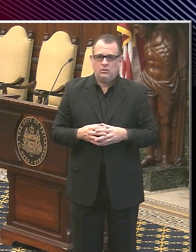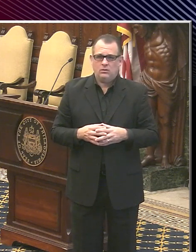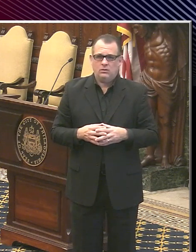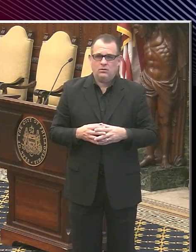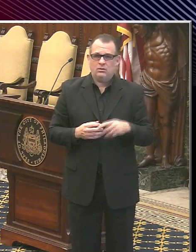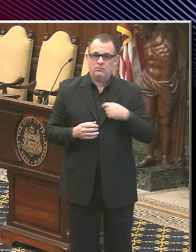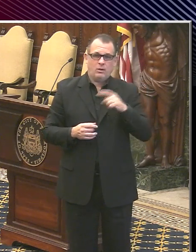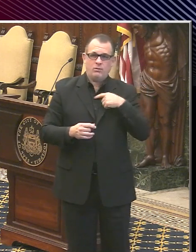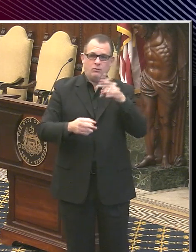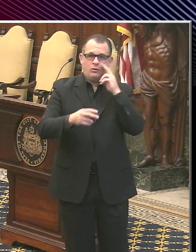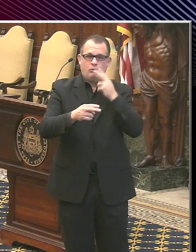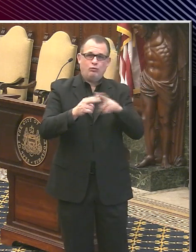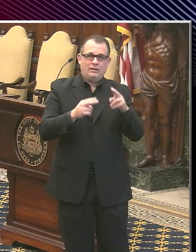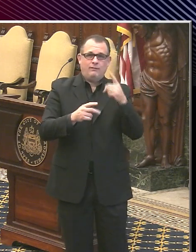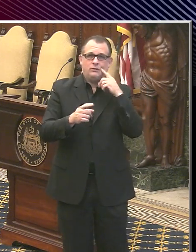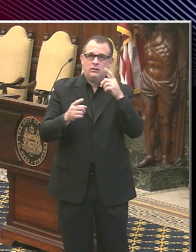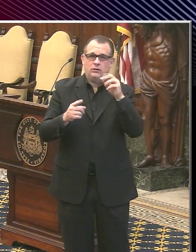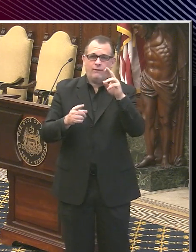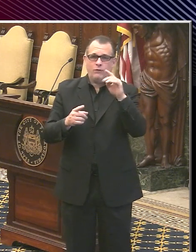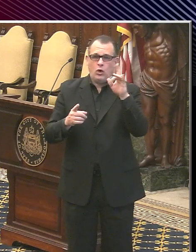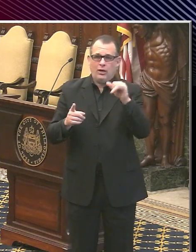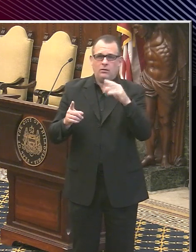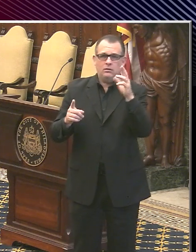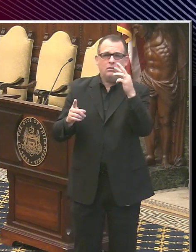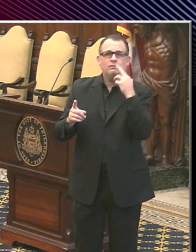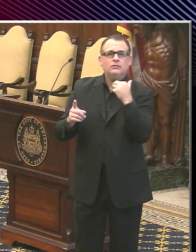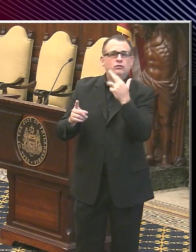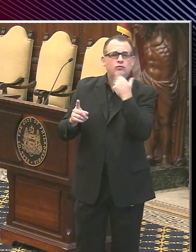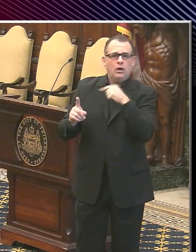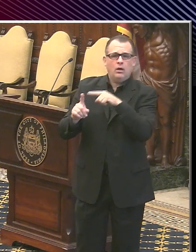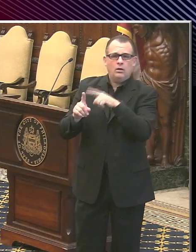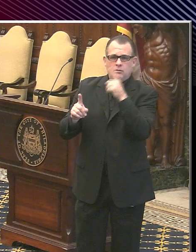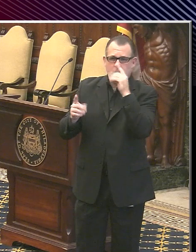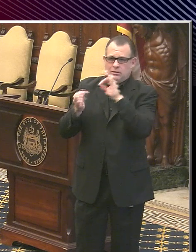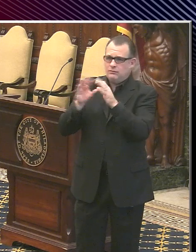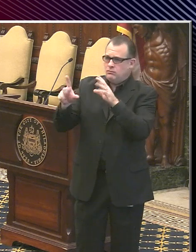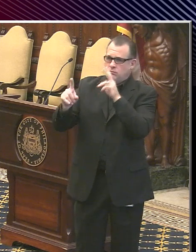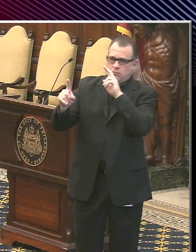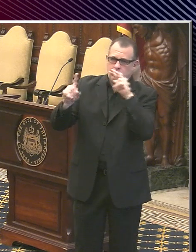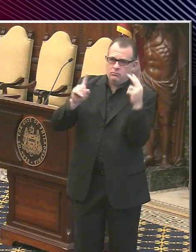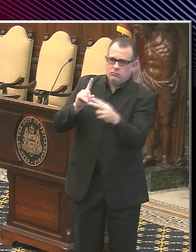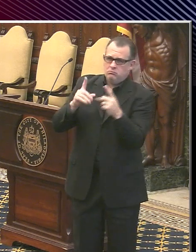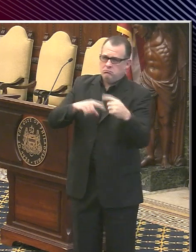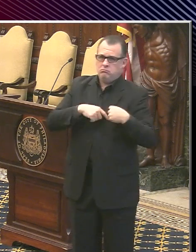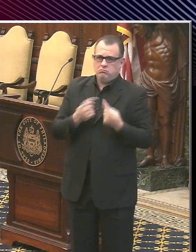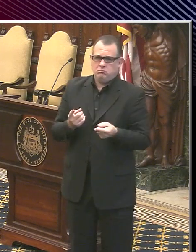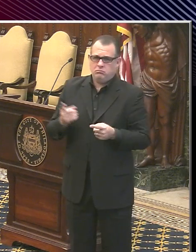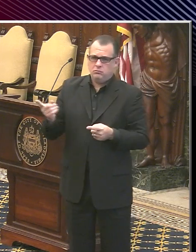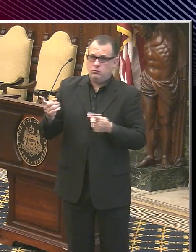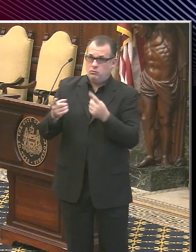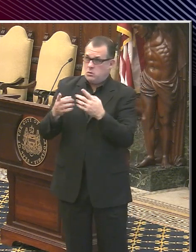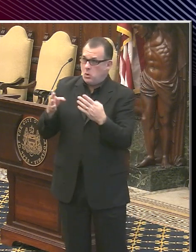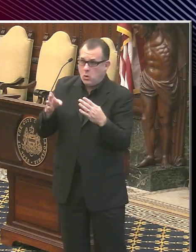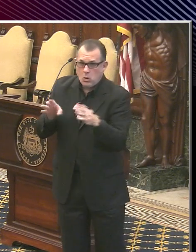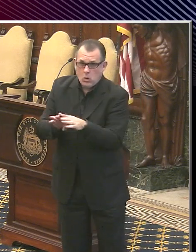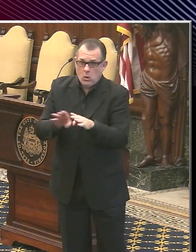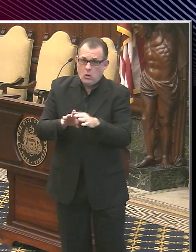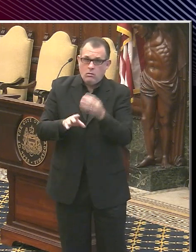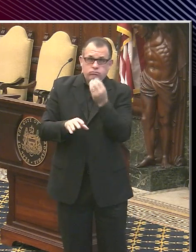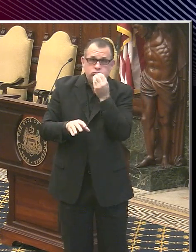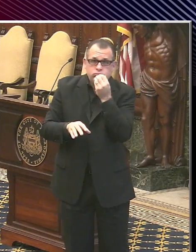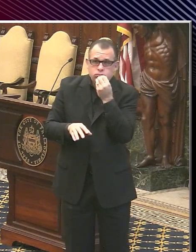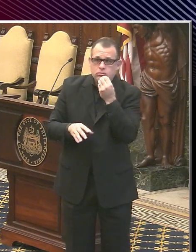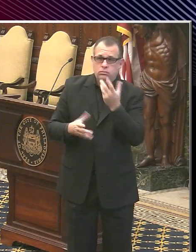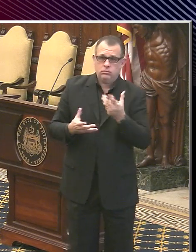Farley. Dr. Farley, here's the restaurant industry's take on what you've announced about indoor dining. that to close the indoor dining, which is of course